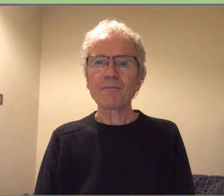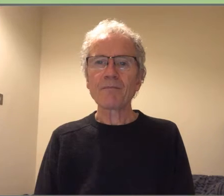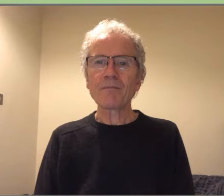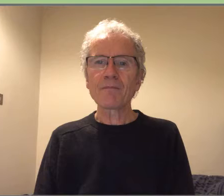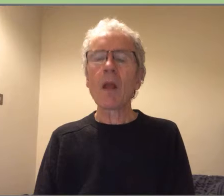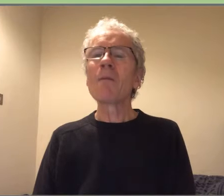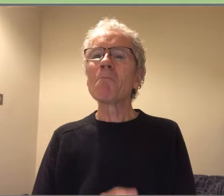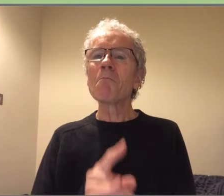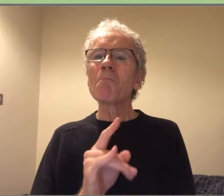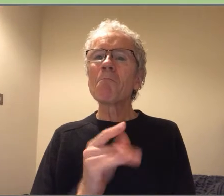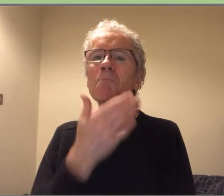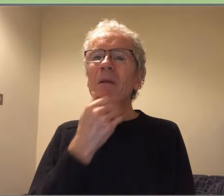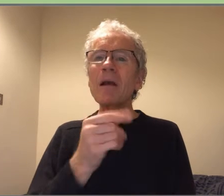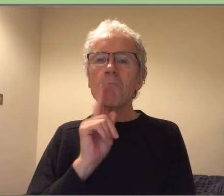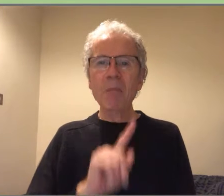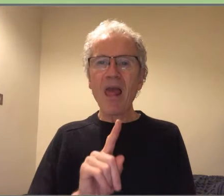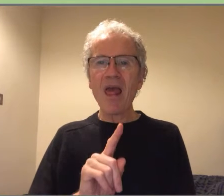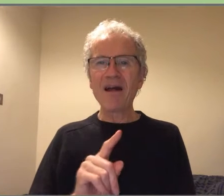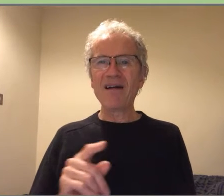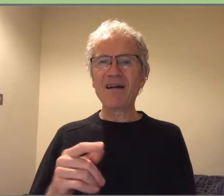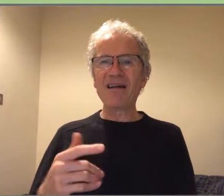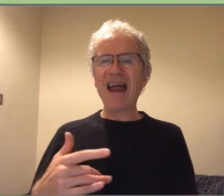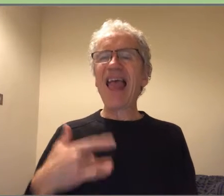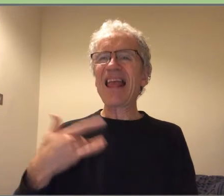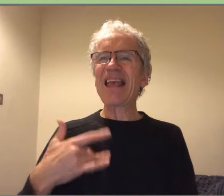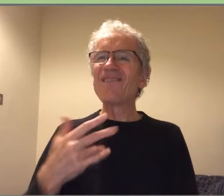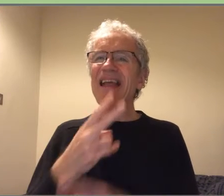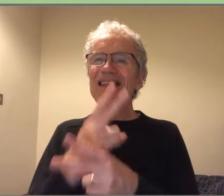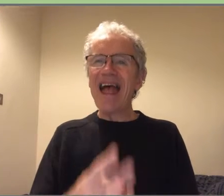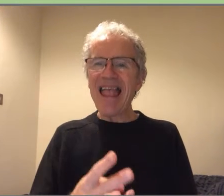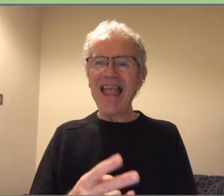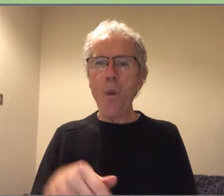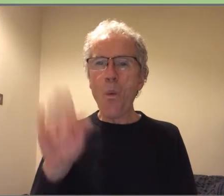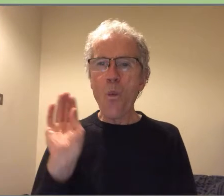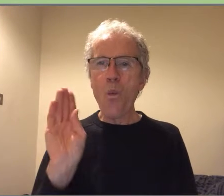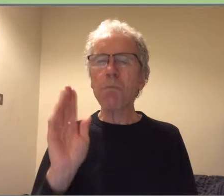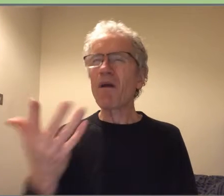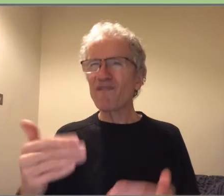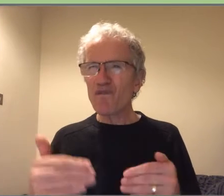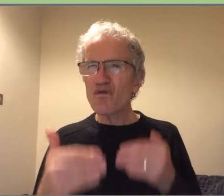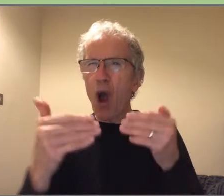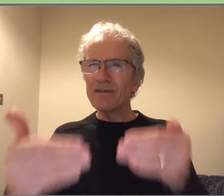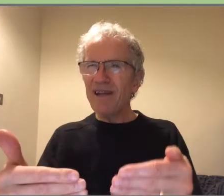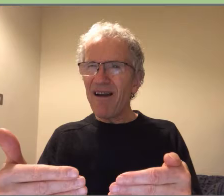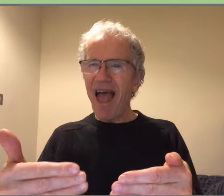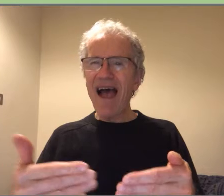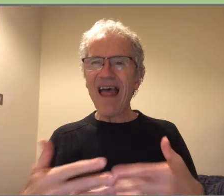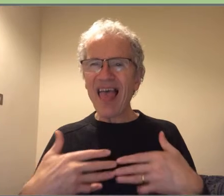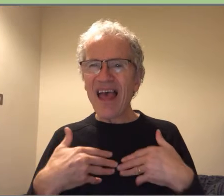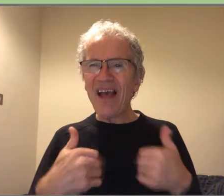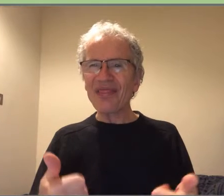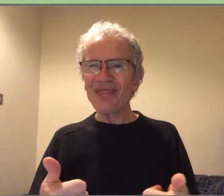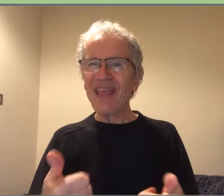People aged 80 and over, beginning with the over 90s in this cohort with our first batch of vaccines.